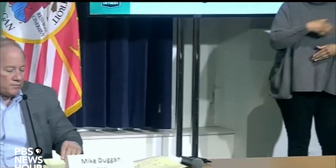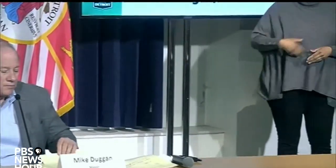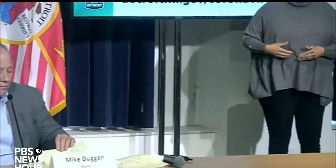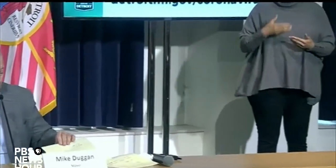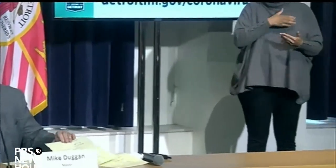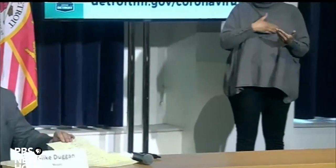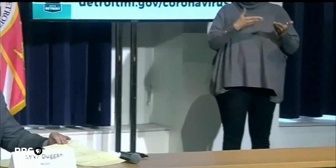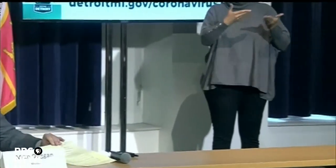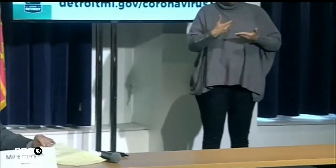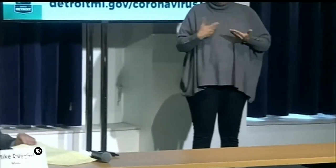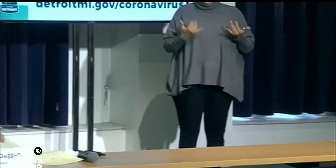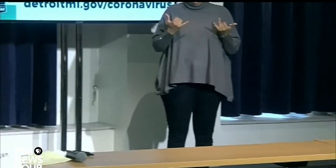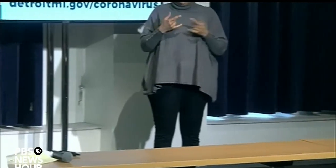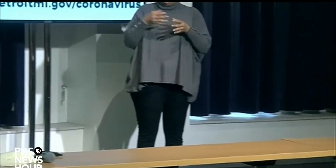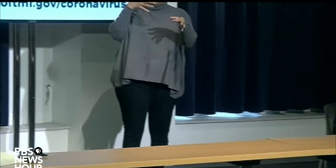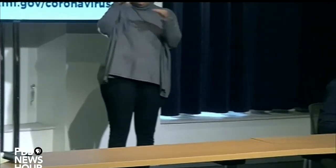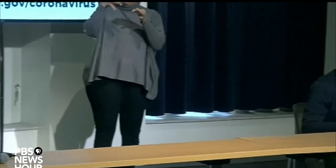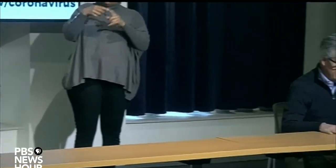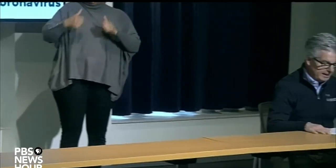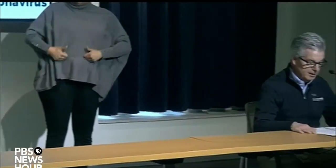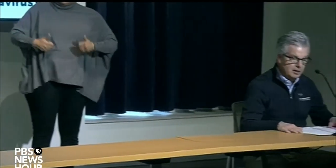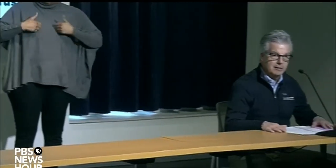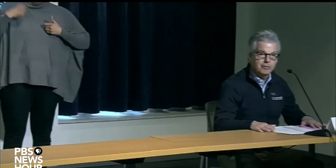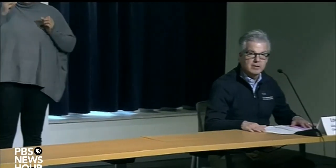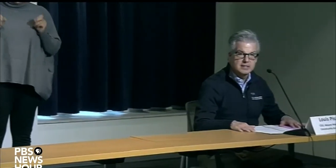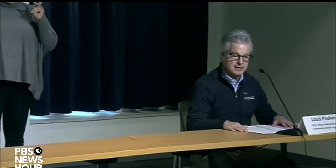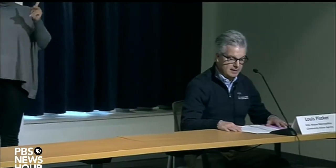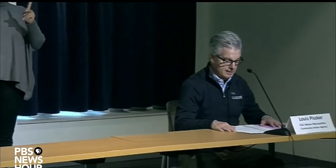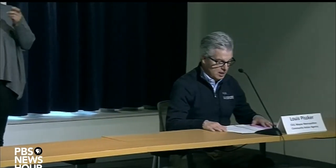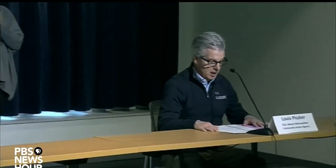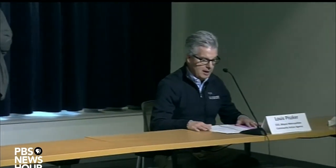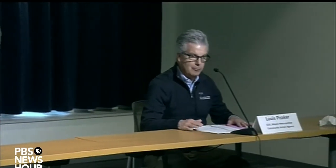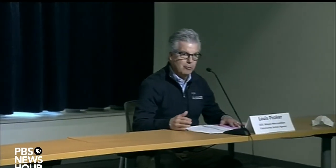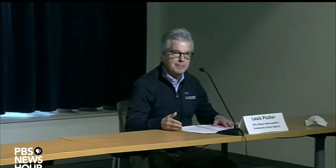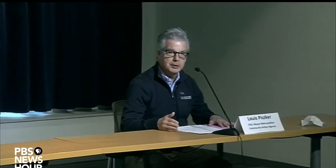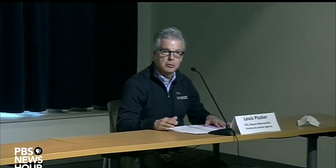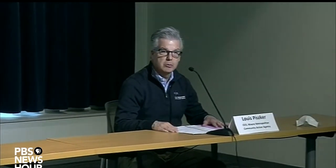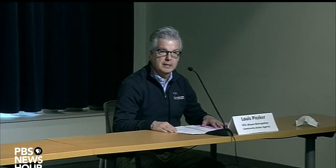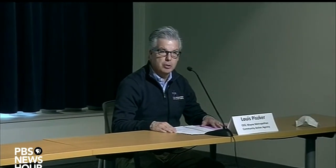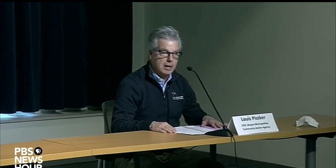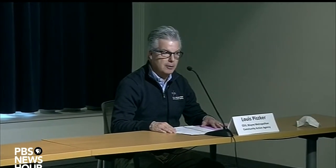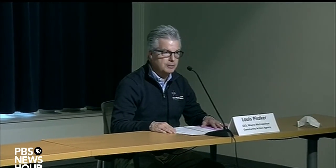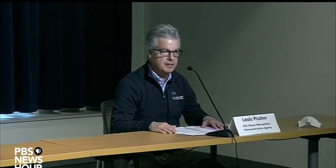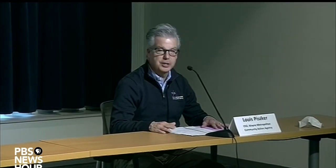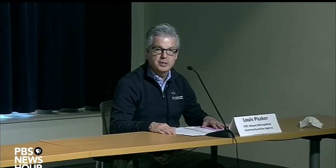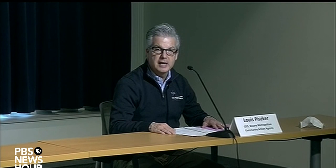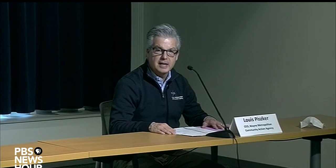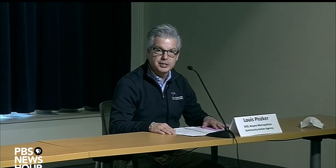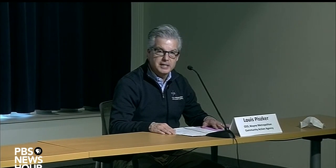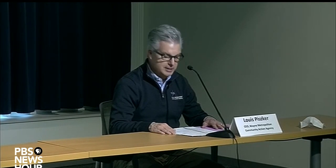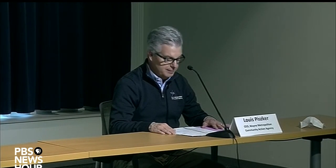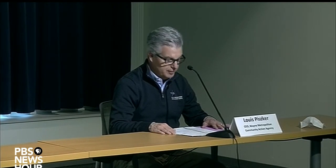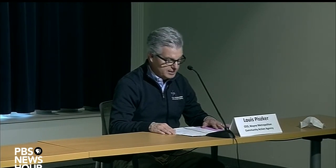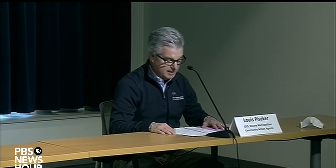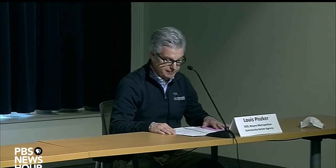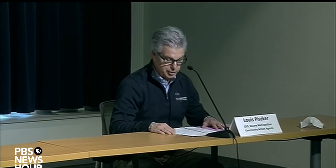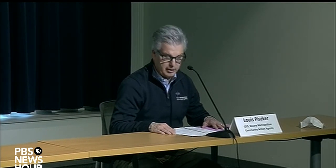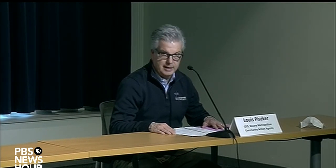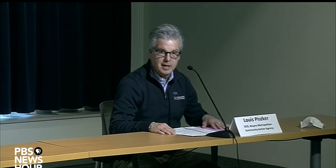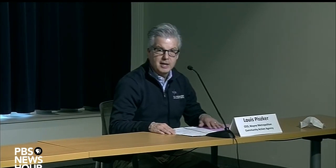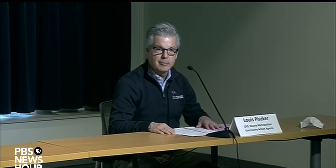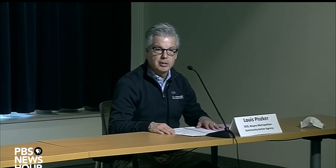brief residents on this opportunity for assistance. Wayne Metro, we're really proud to be the community action agency for the